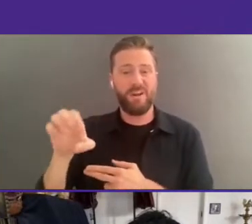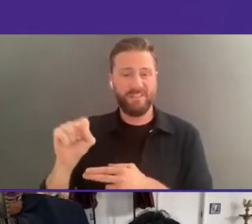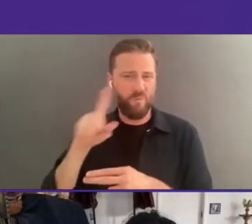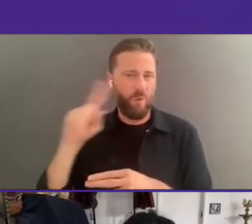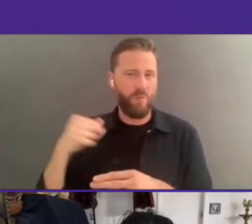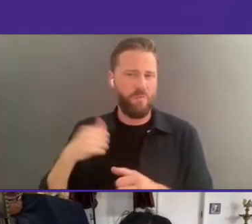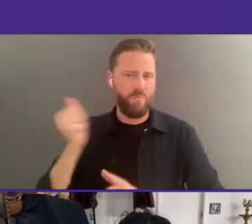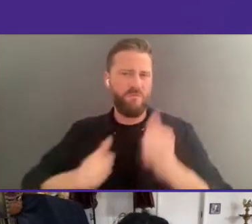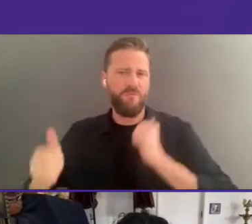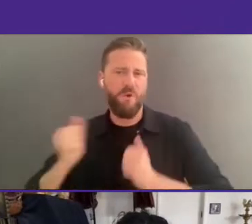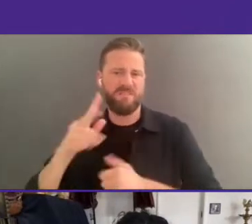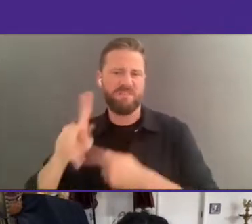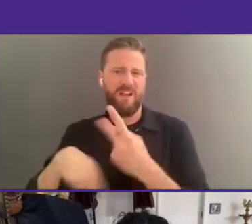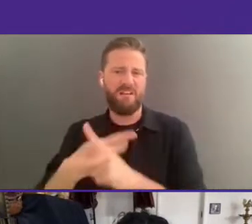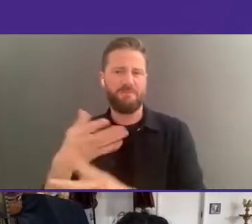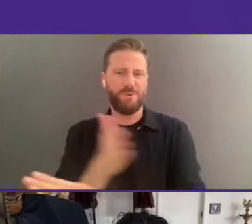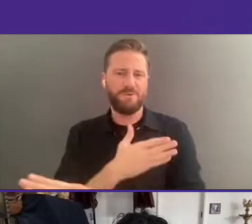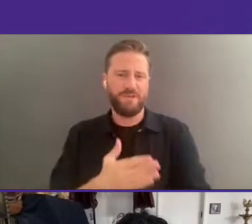music. Thank you.